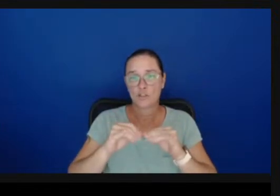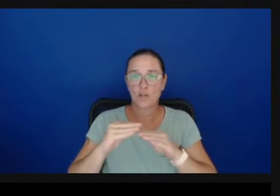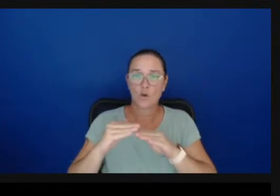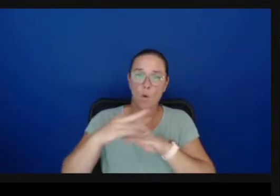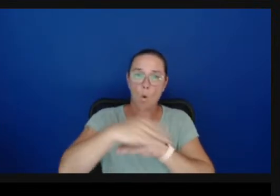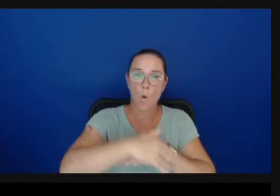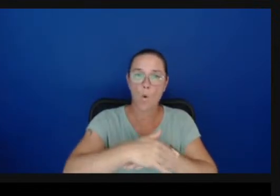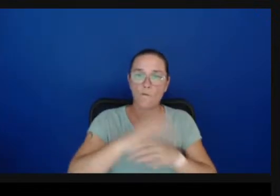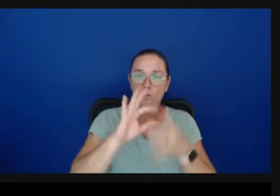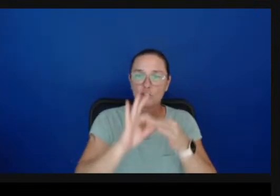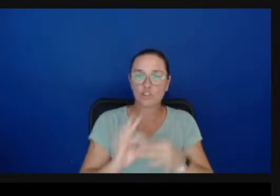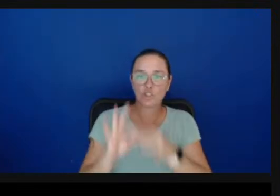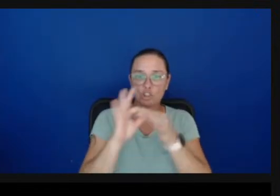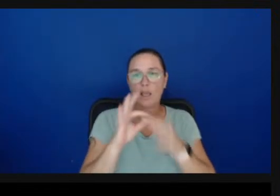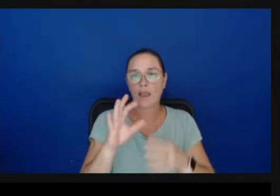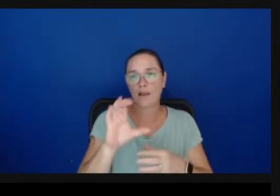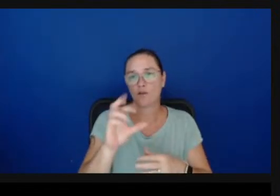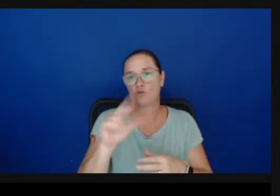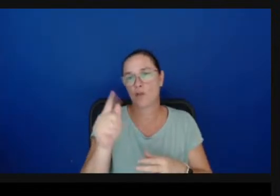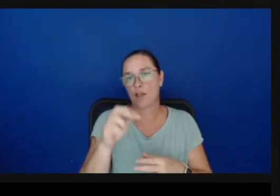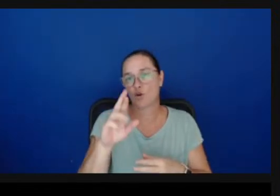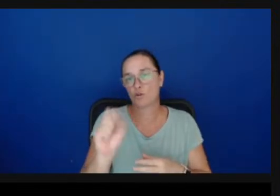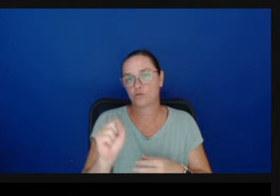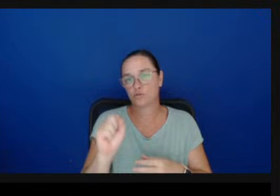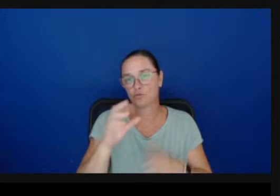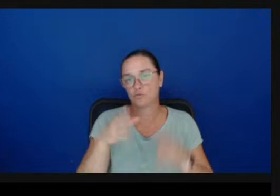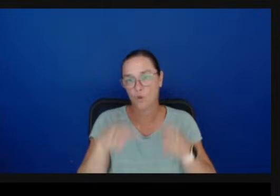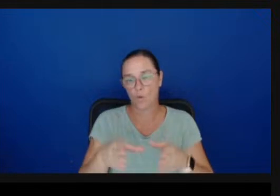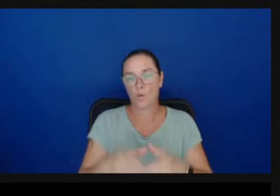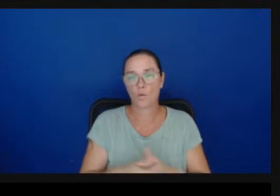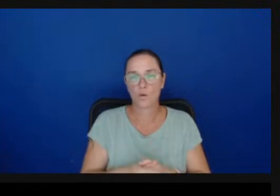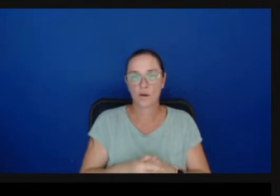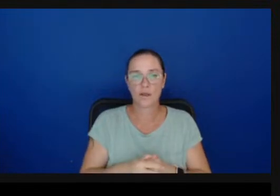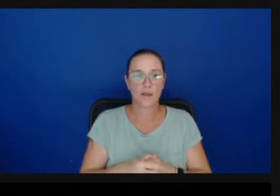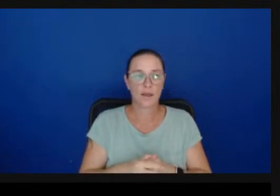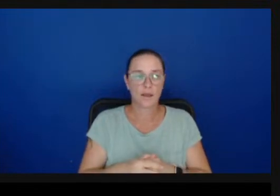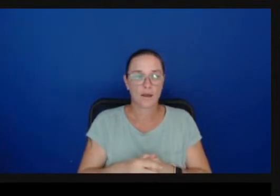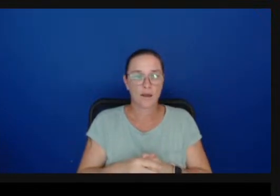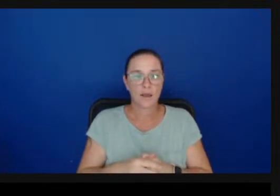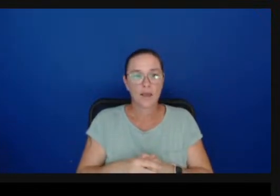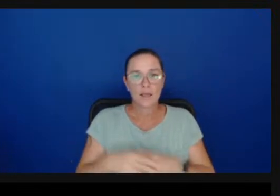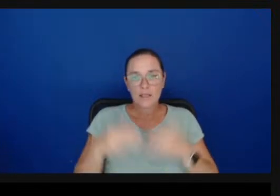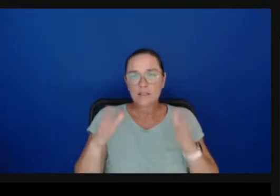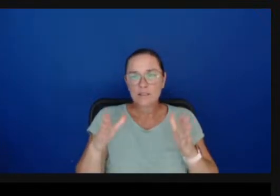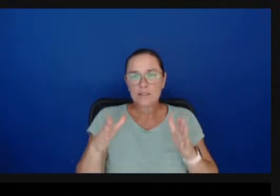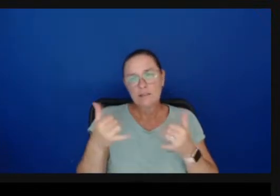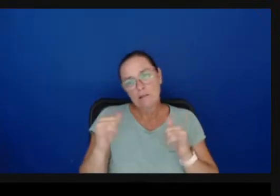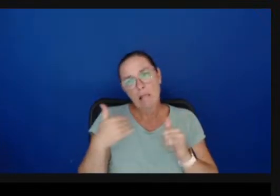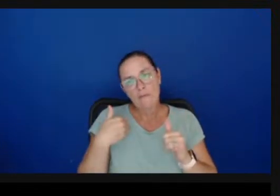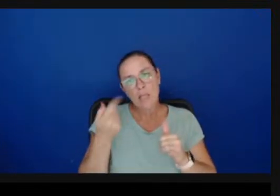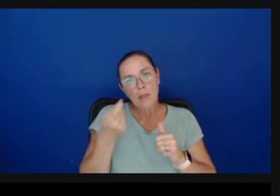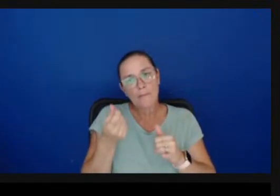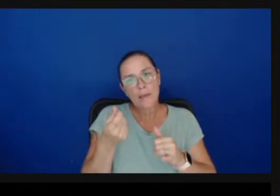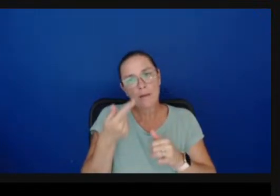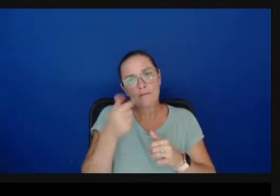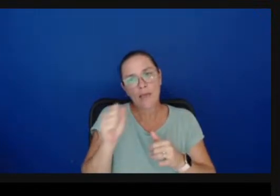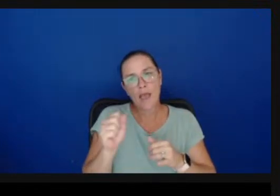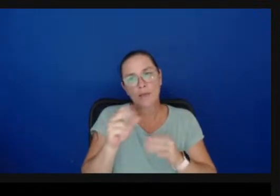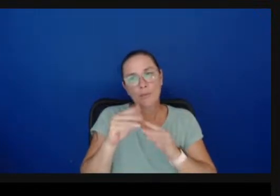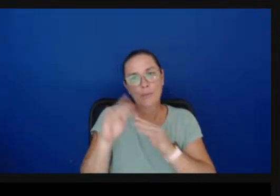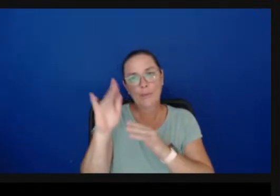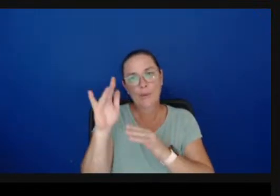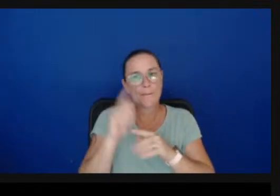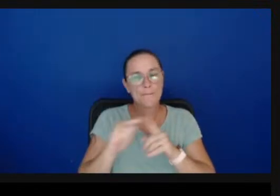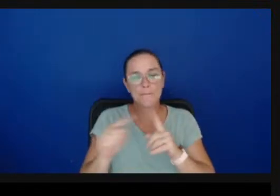Road here earlier this week. So we know from the webcams and imagery there is still a little bit of gas coming out, but it's no longer being detected